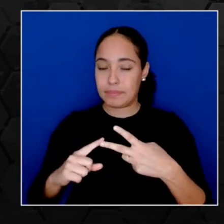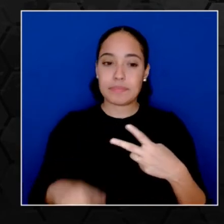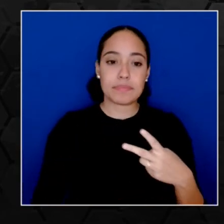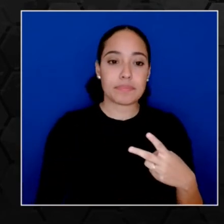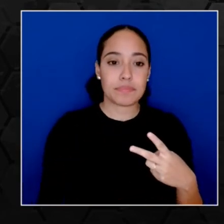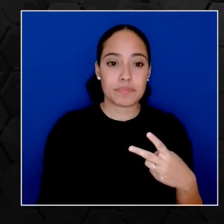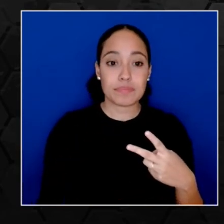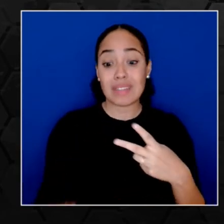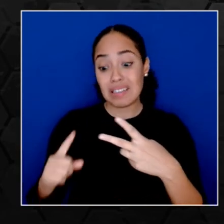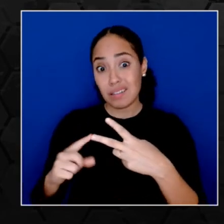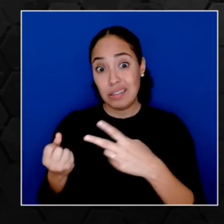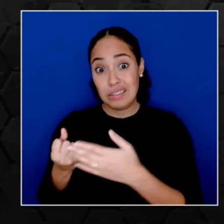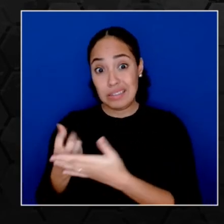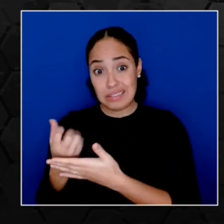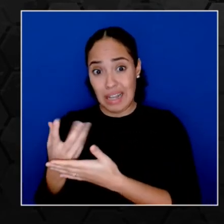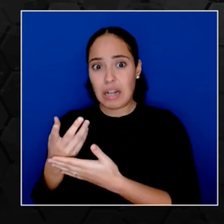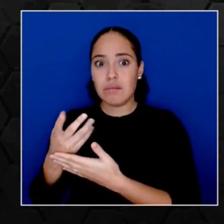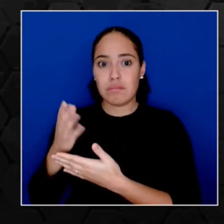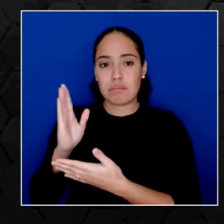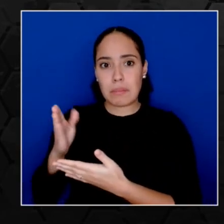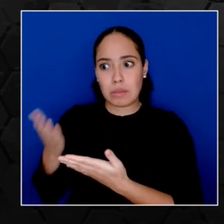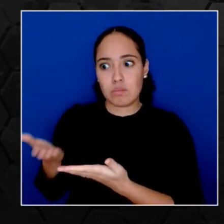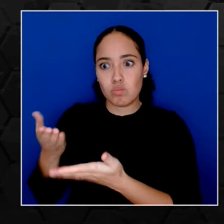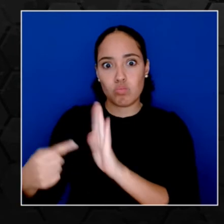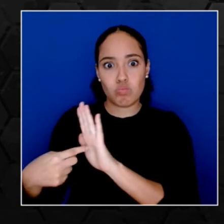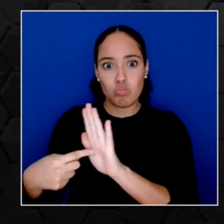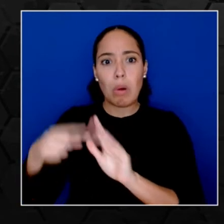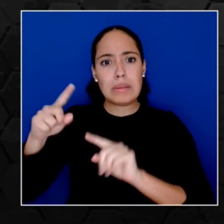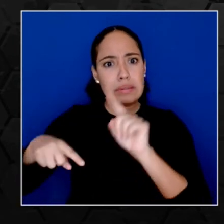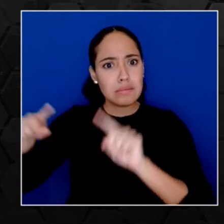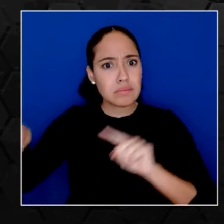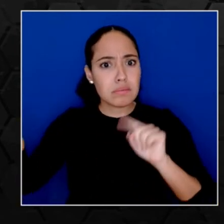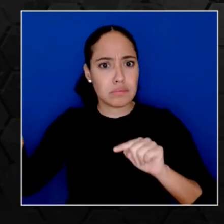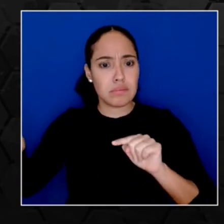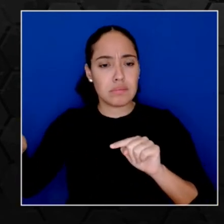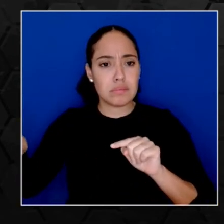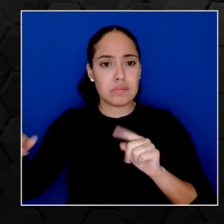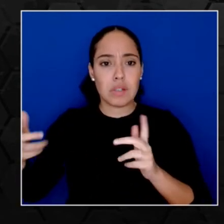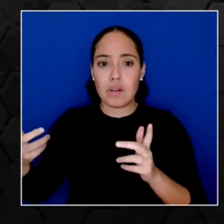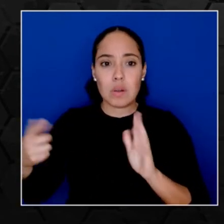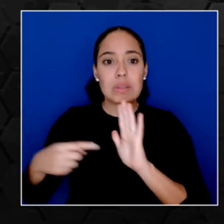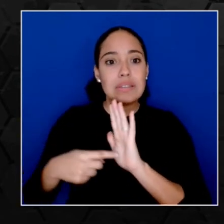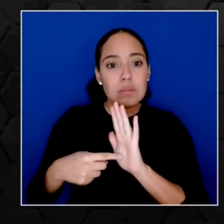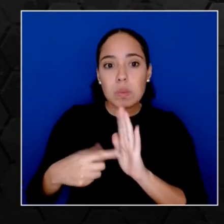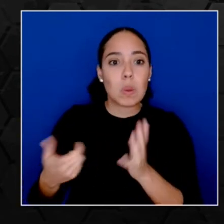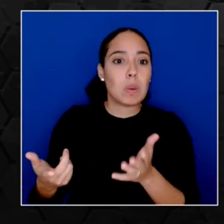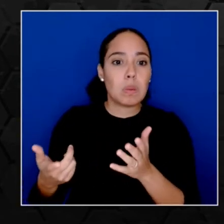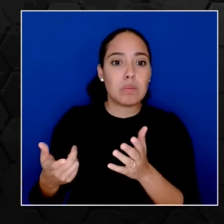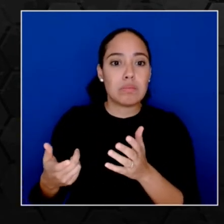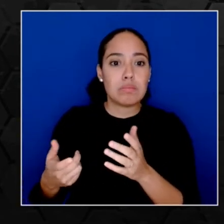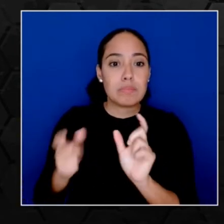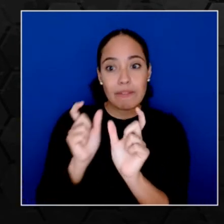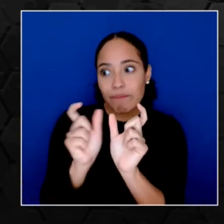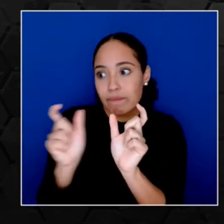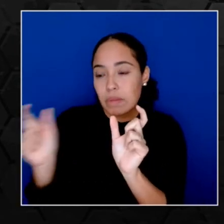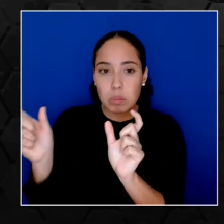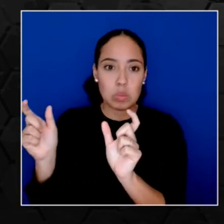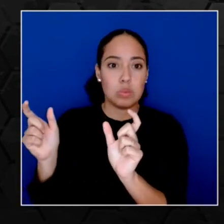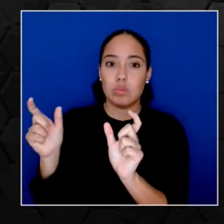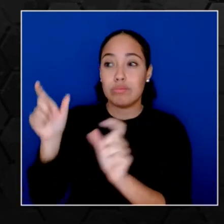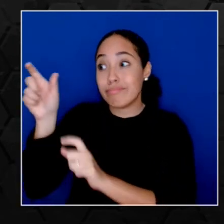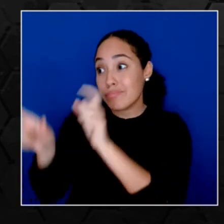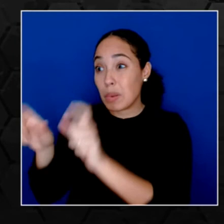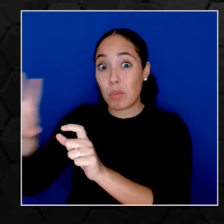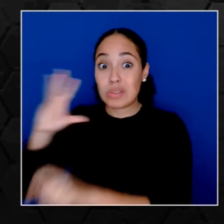form that is mentioned. You have to like adjust all the variables and also all the columns based on that, so that you can use